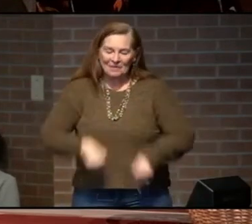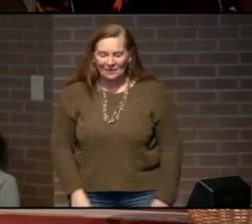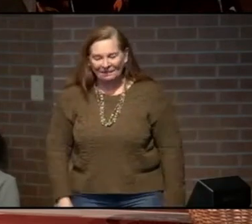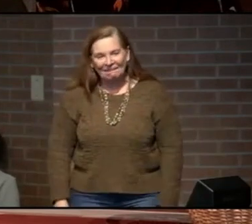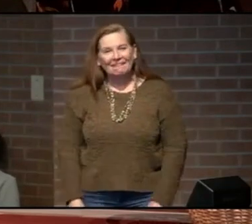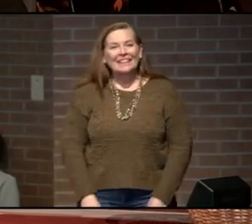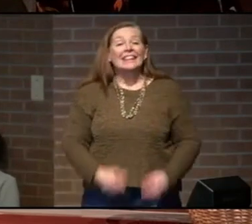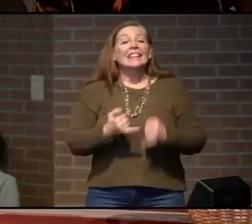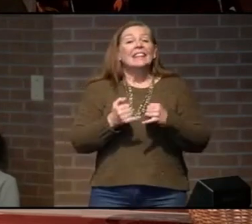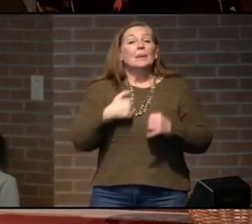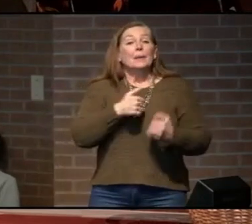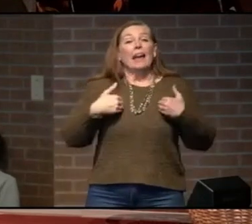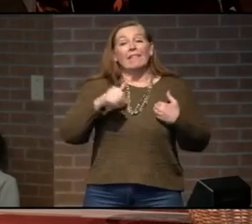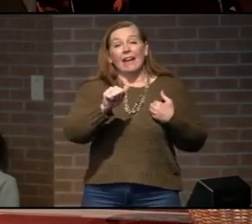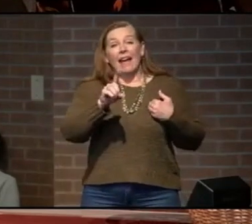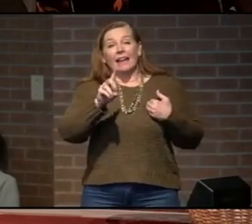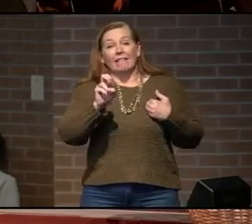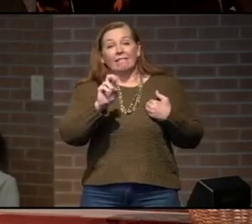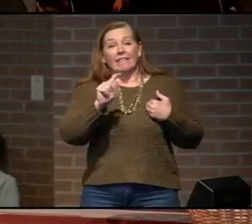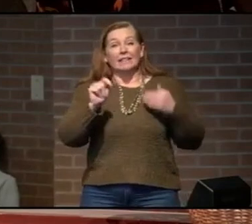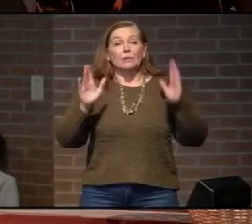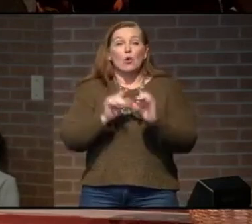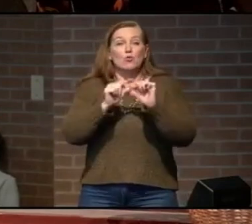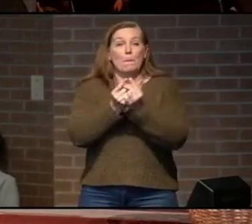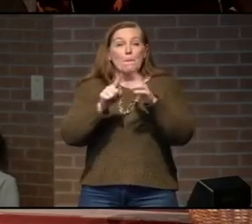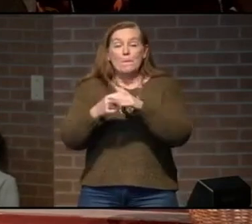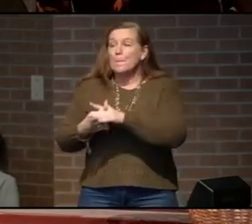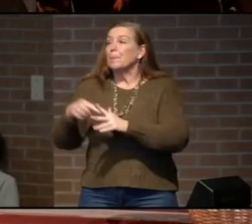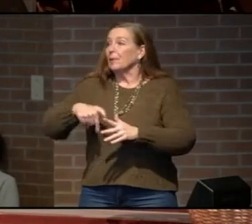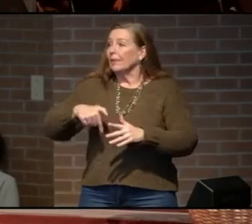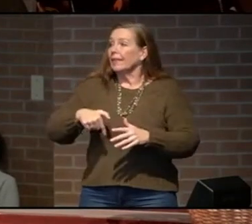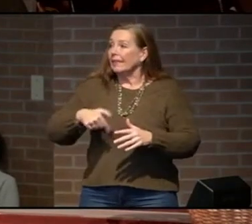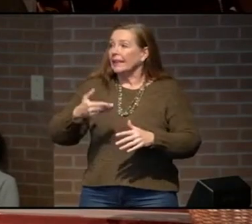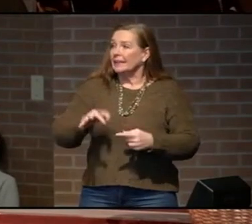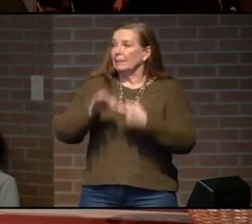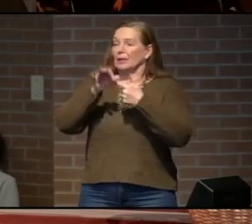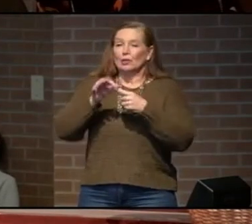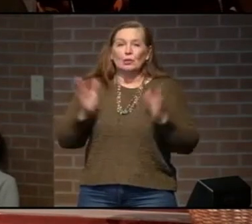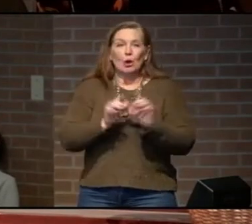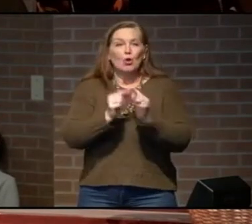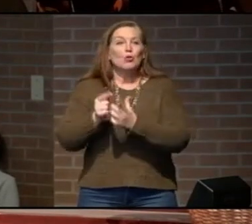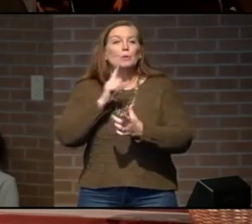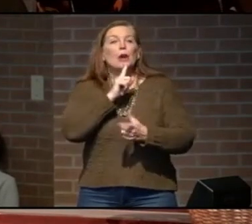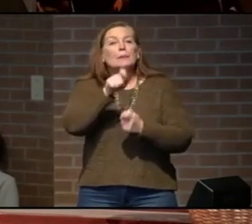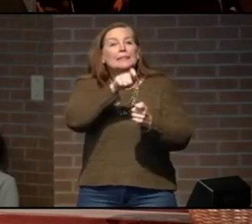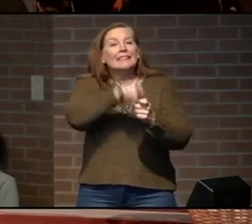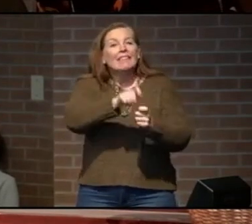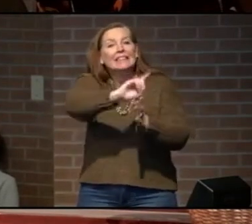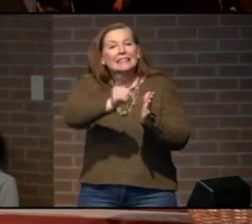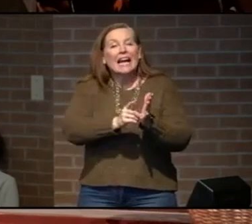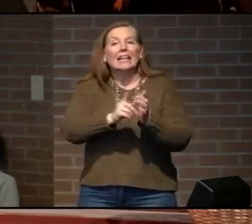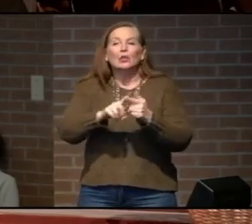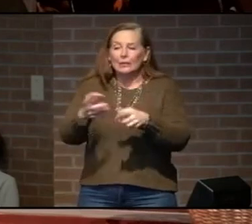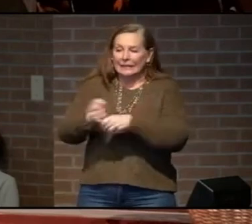Finally, we have Advent small groups coming up. And these special small groups are specifically designed to kind of